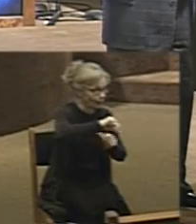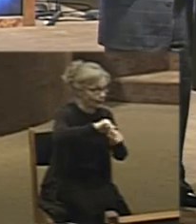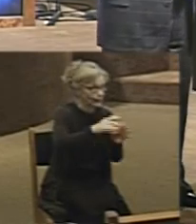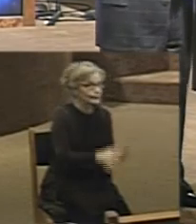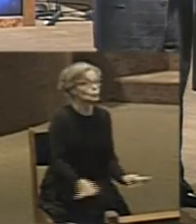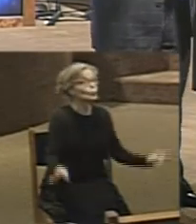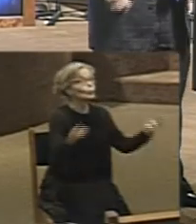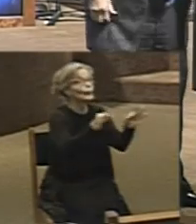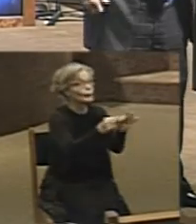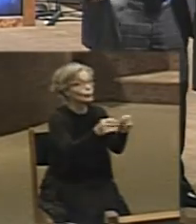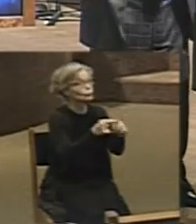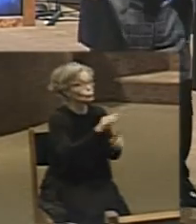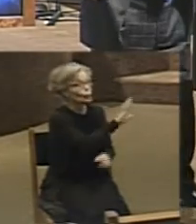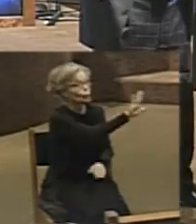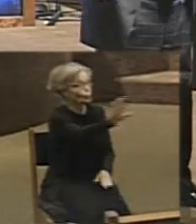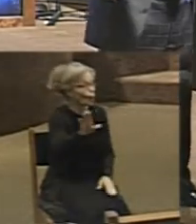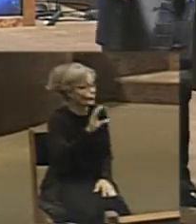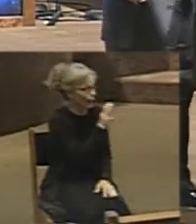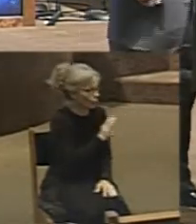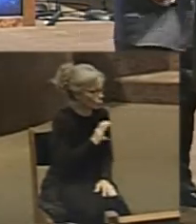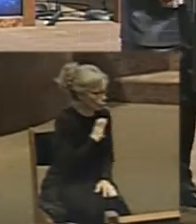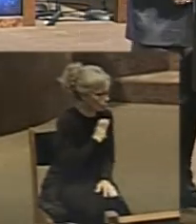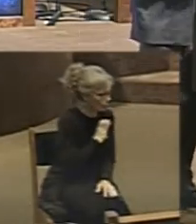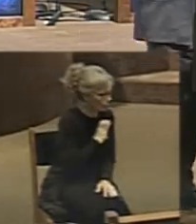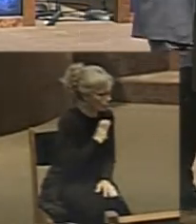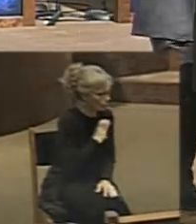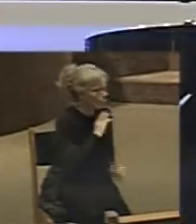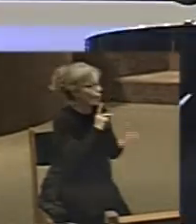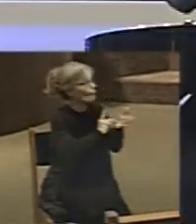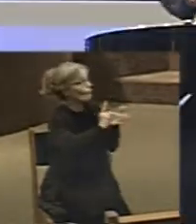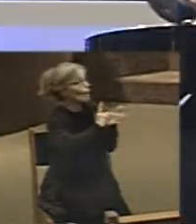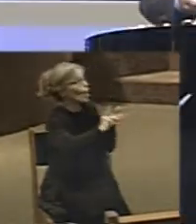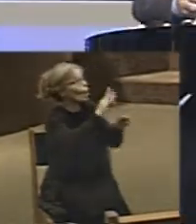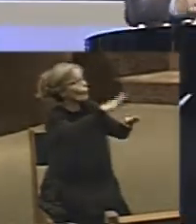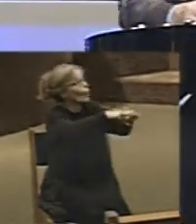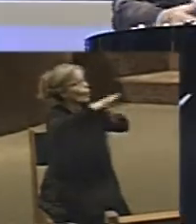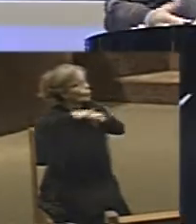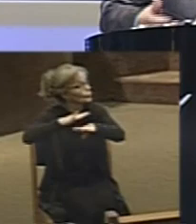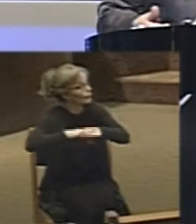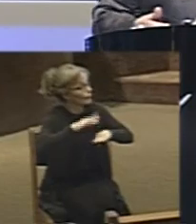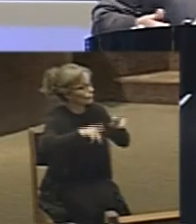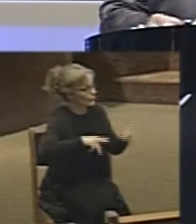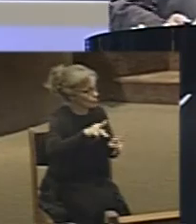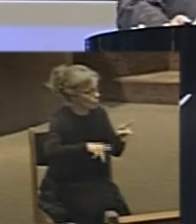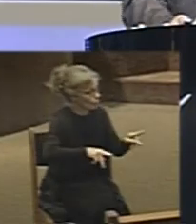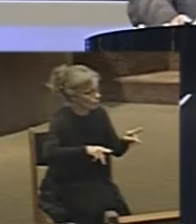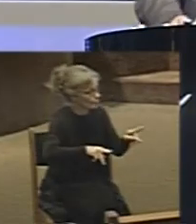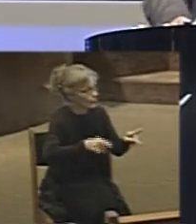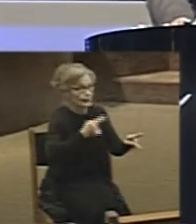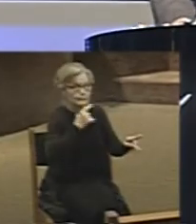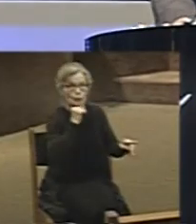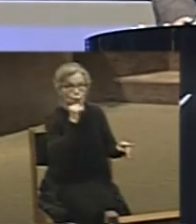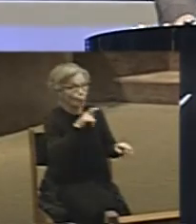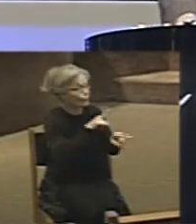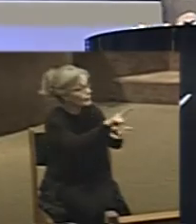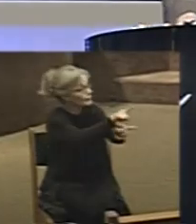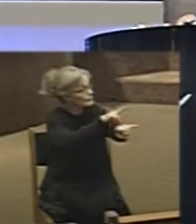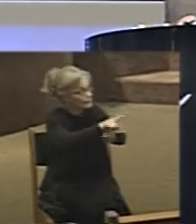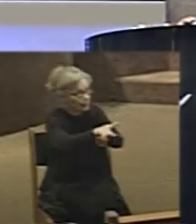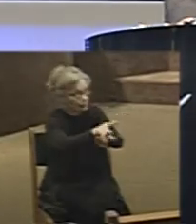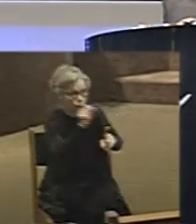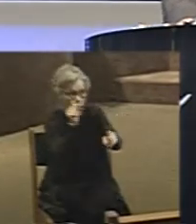I will heed Paul's warning to those Corinthian Christians when he said, "Be not deceived, for